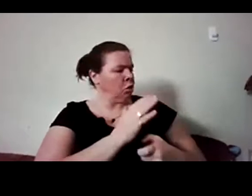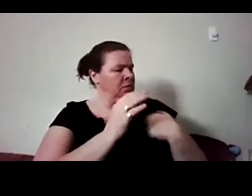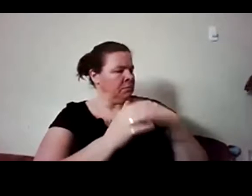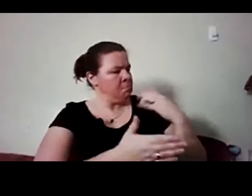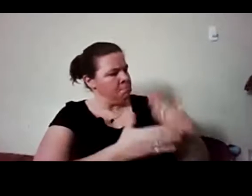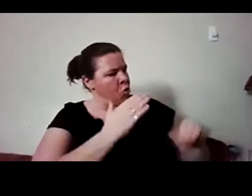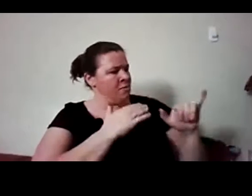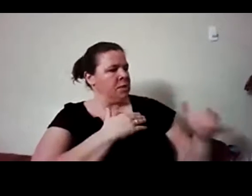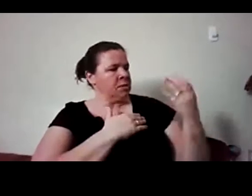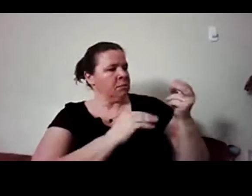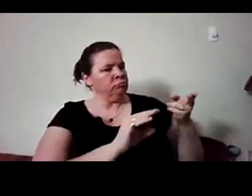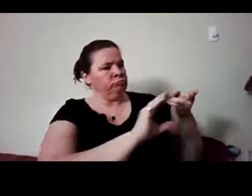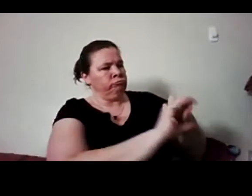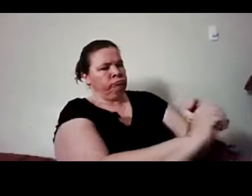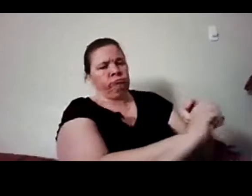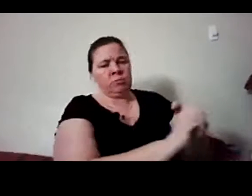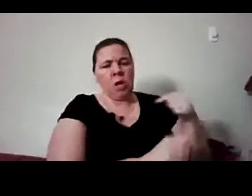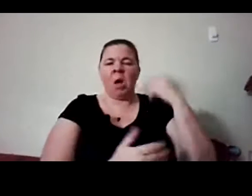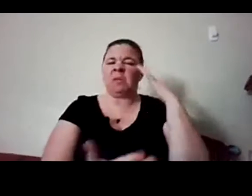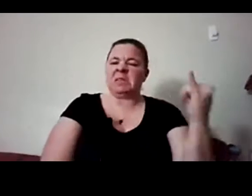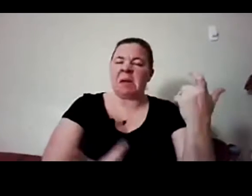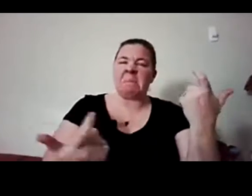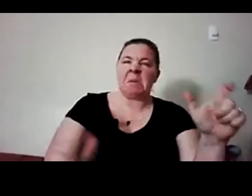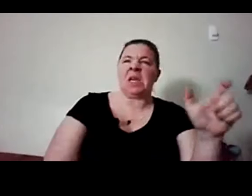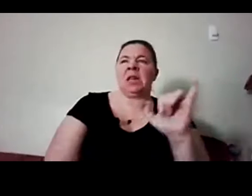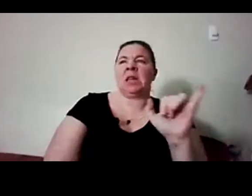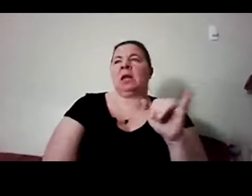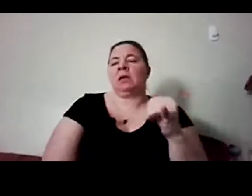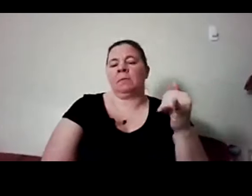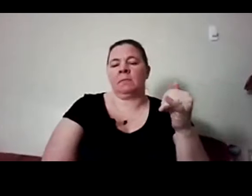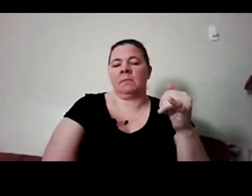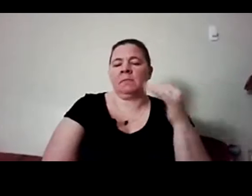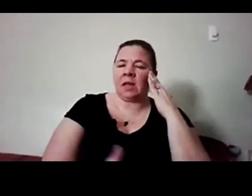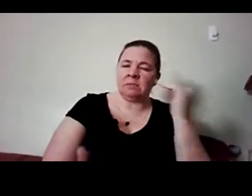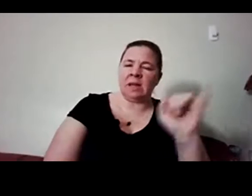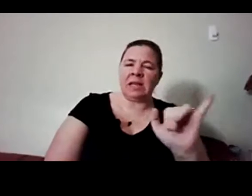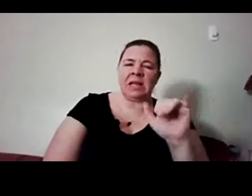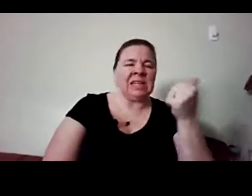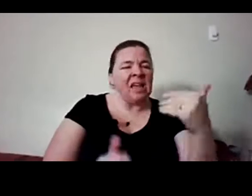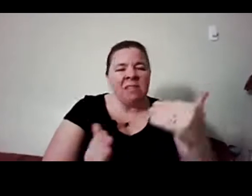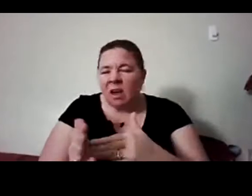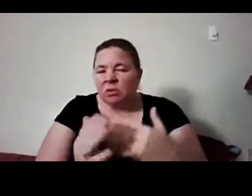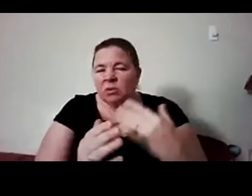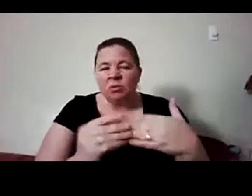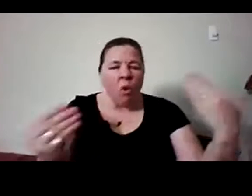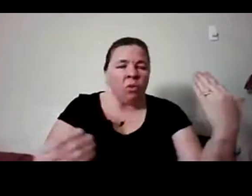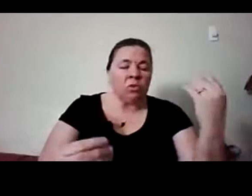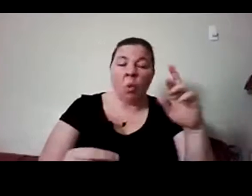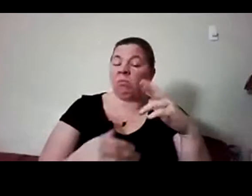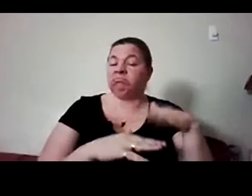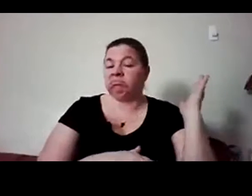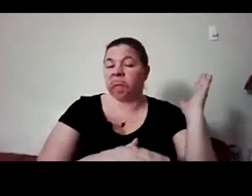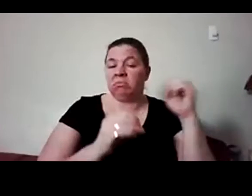it? I was expecting something big. I was expecting something like $10,000 or even more. And I had my credit card with